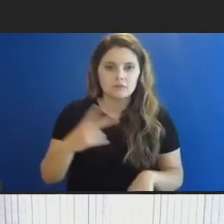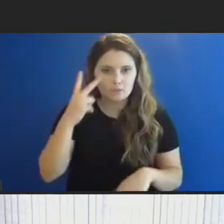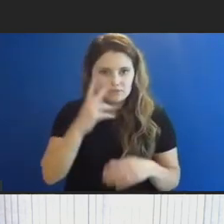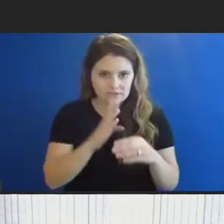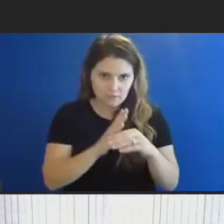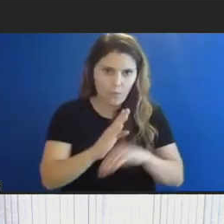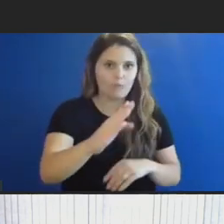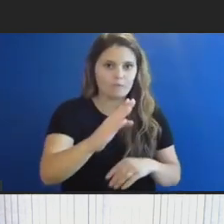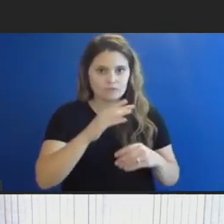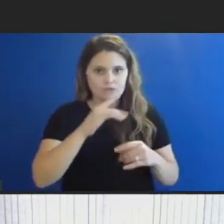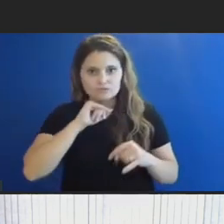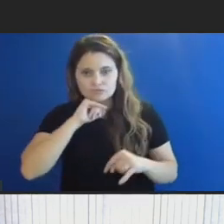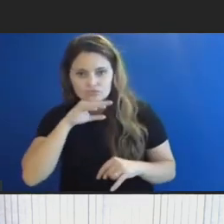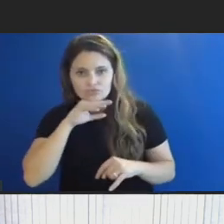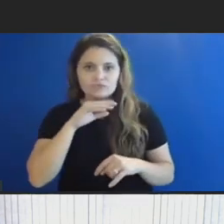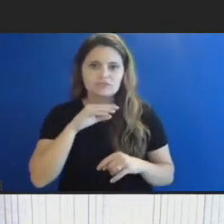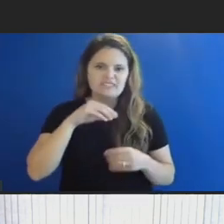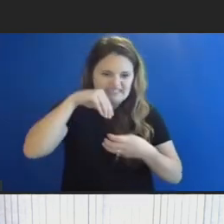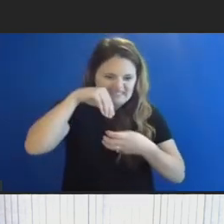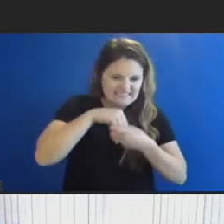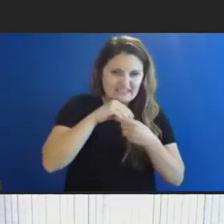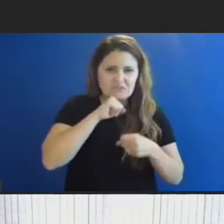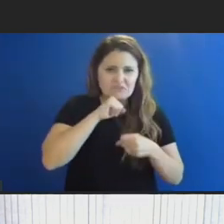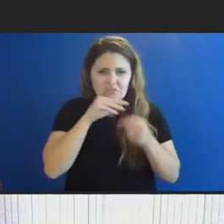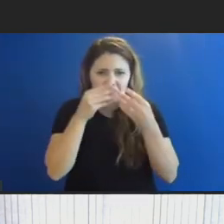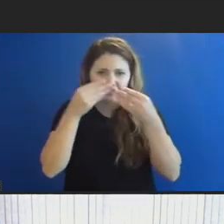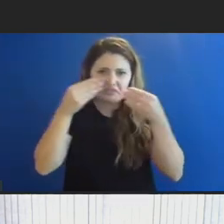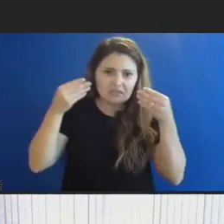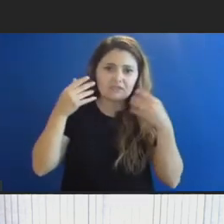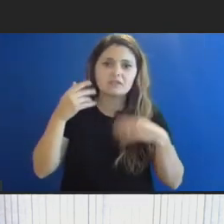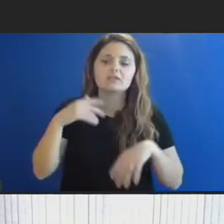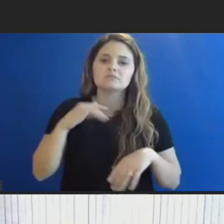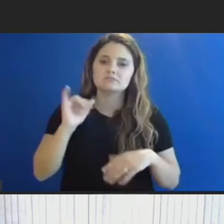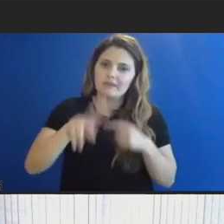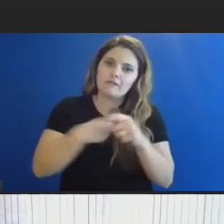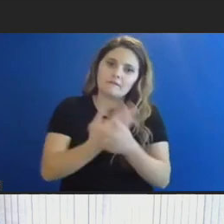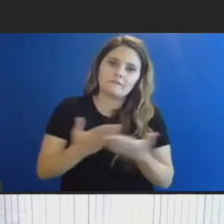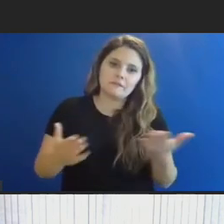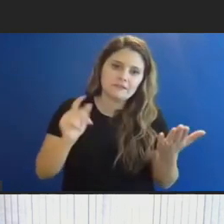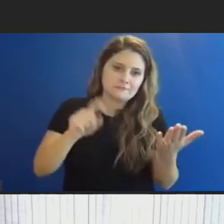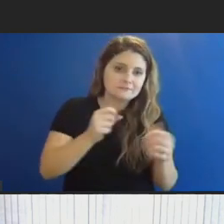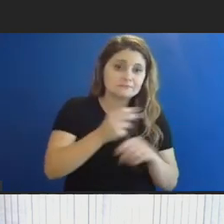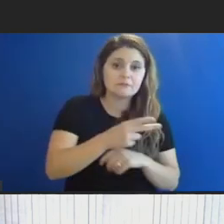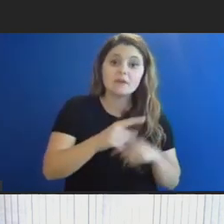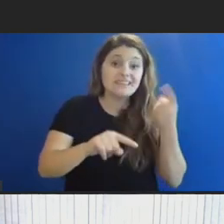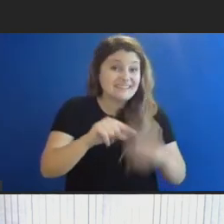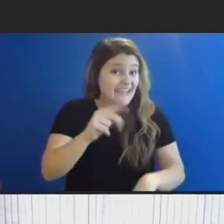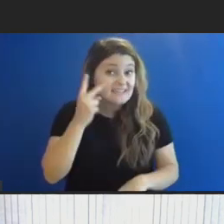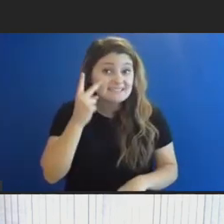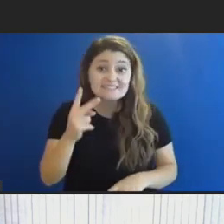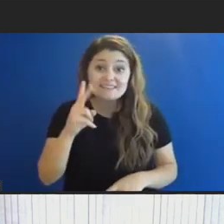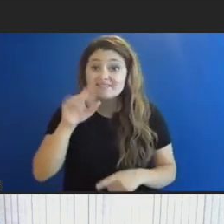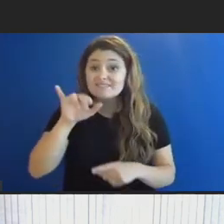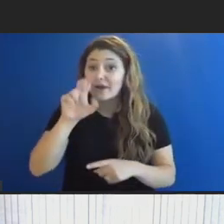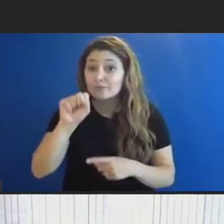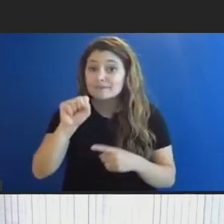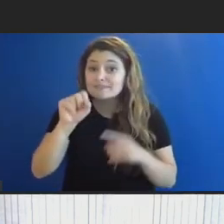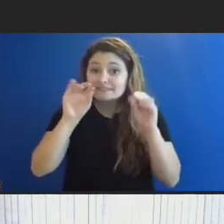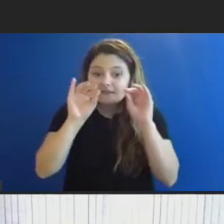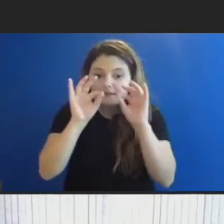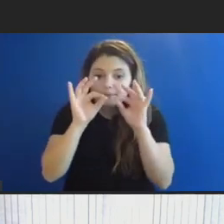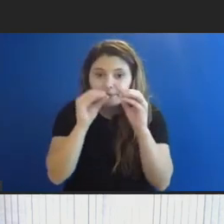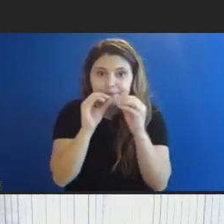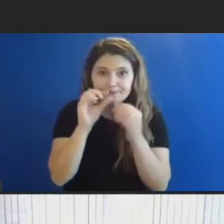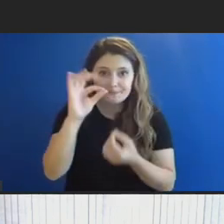contamination. If they're dirty, they have stuff on the inside, that sort of stuff. But what we can't see virus particles, and we can't